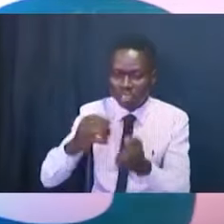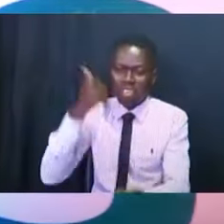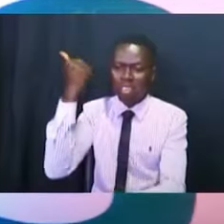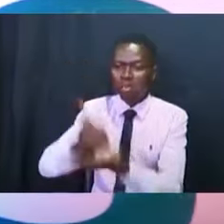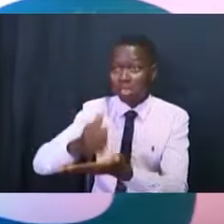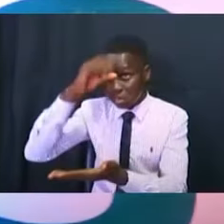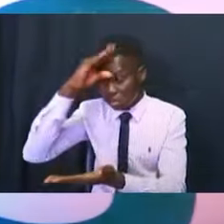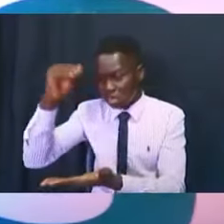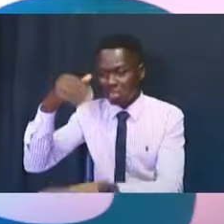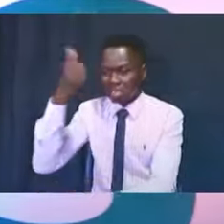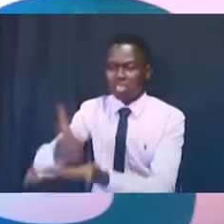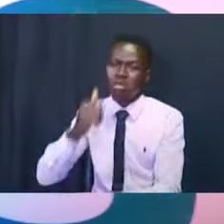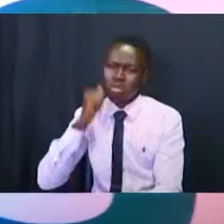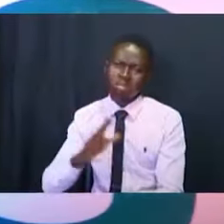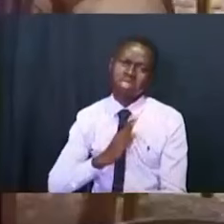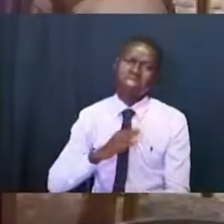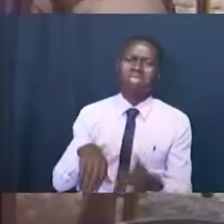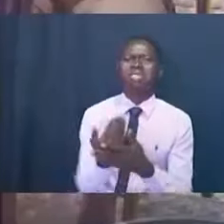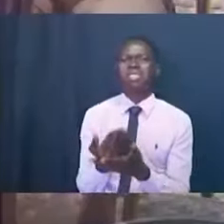shout amen